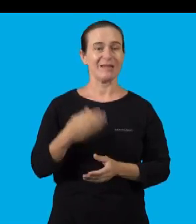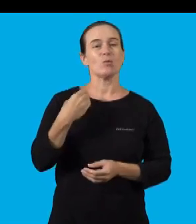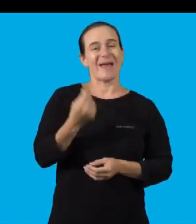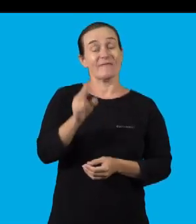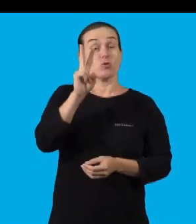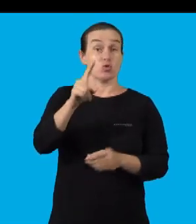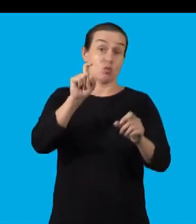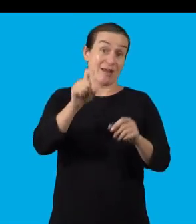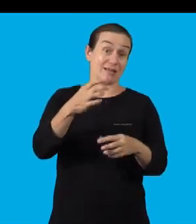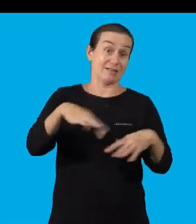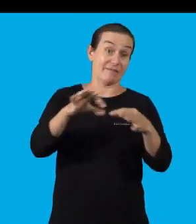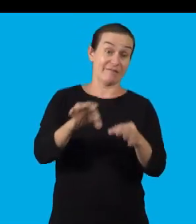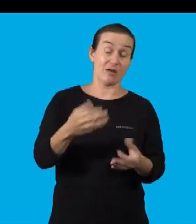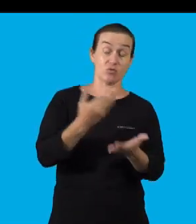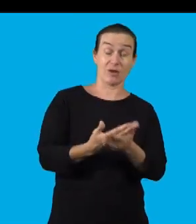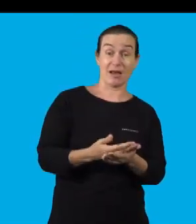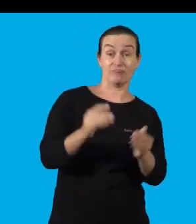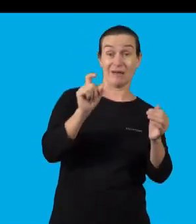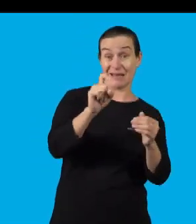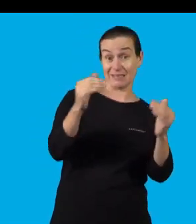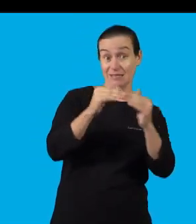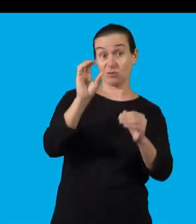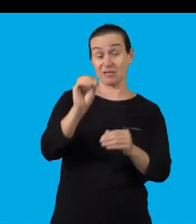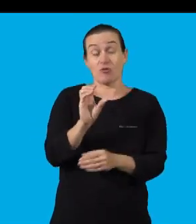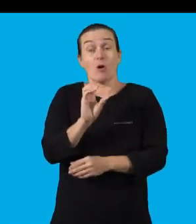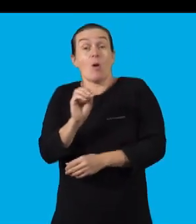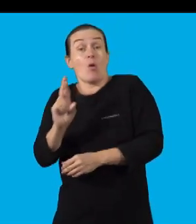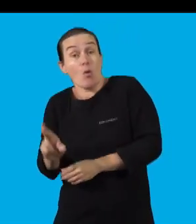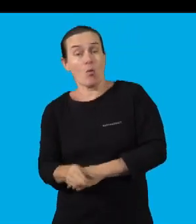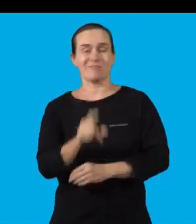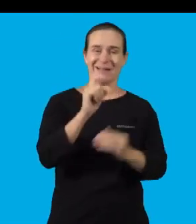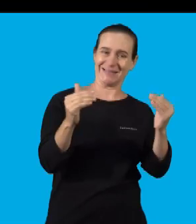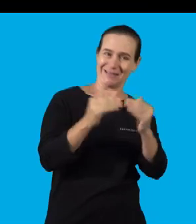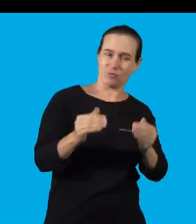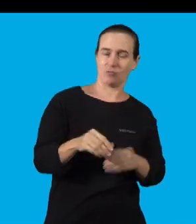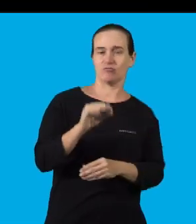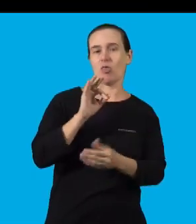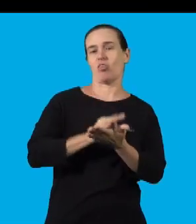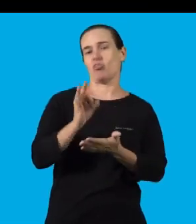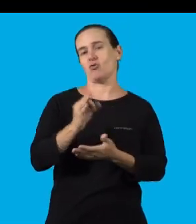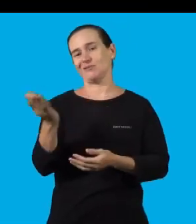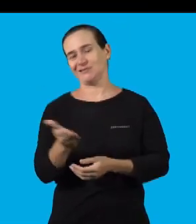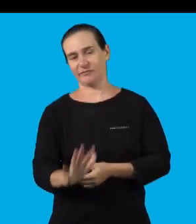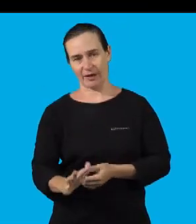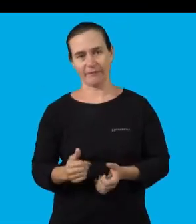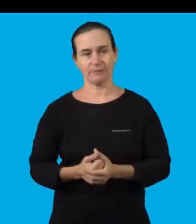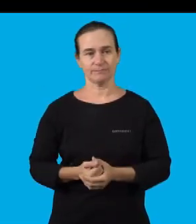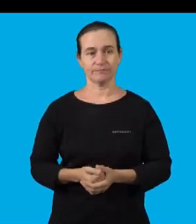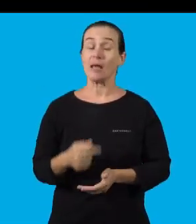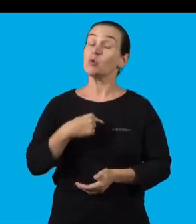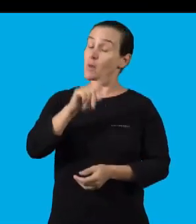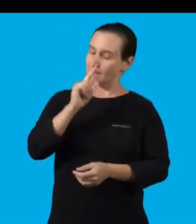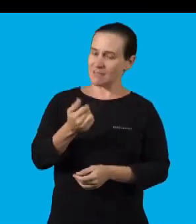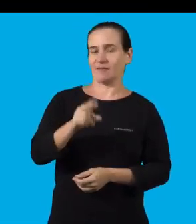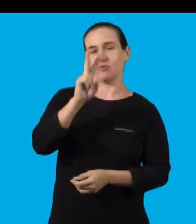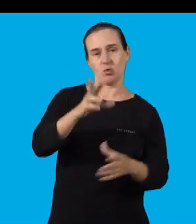are going to get the two x values of x is equals to 0 or x is equals to 13 over 5. And of course you did